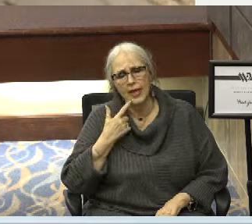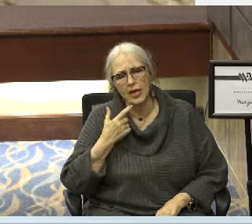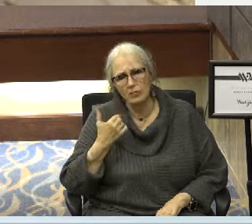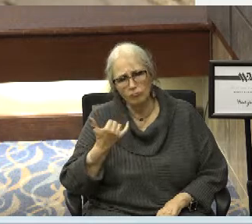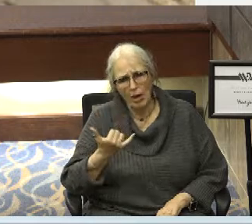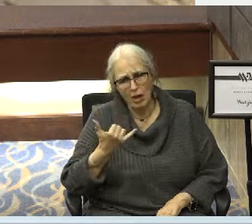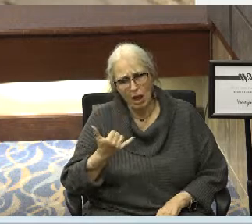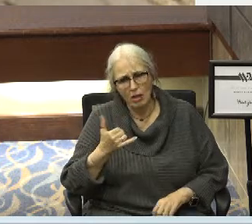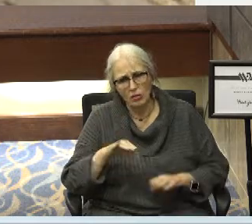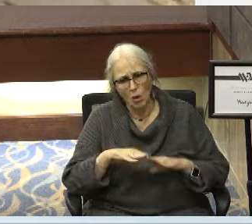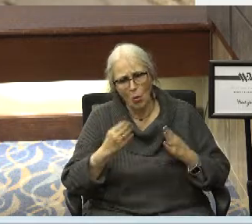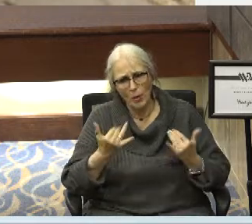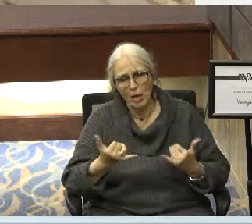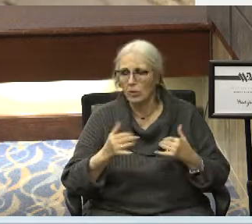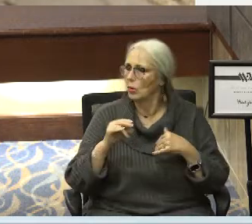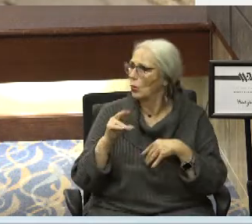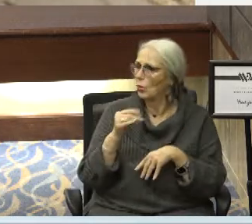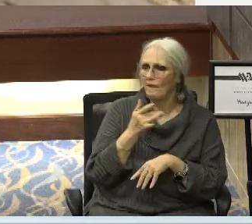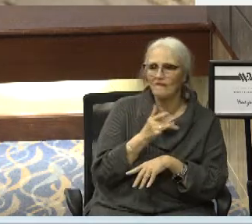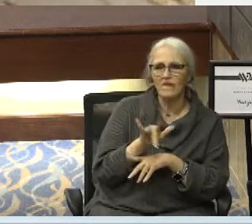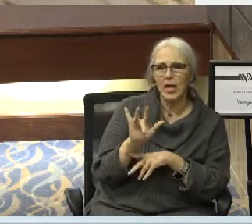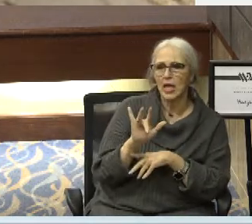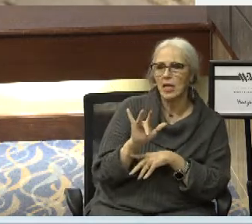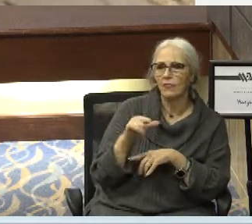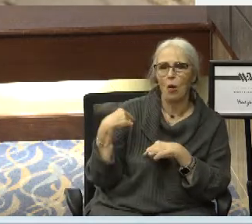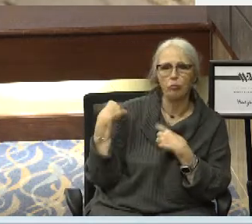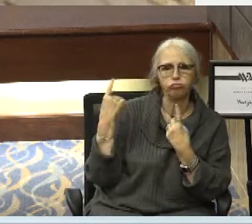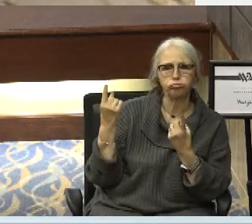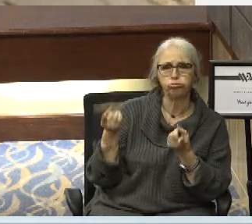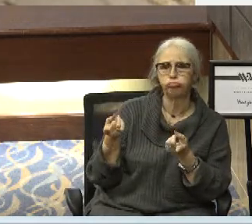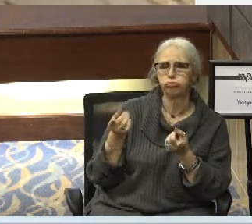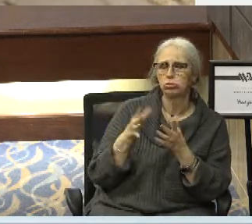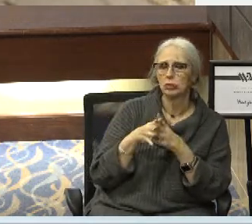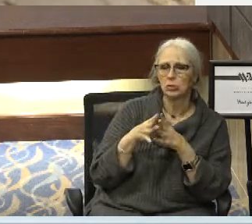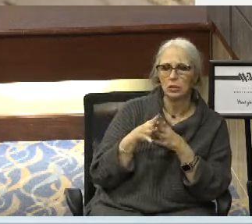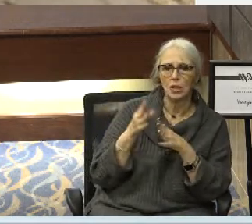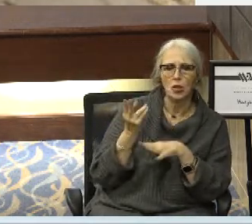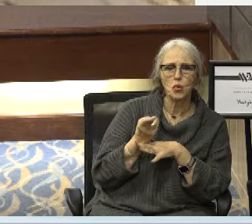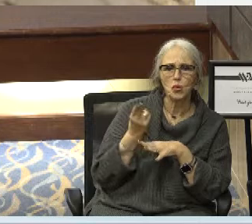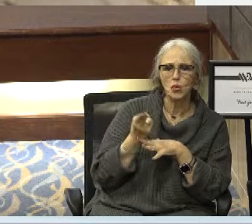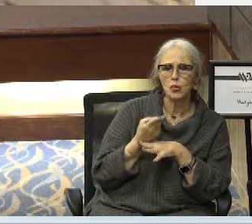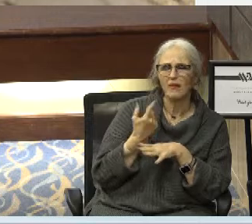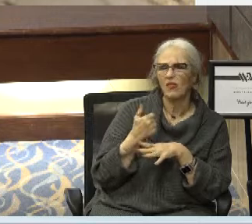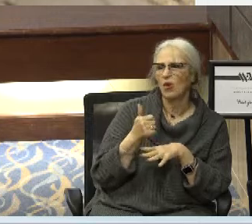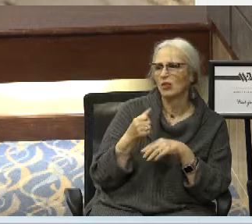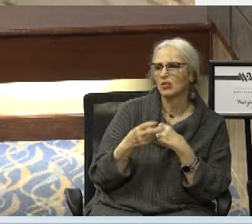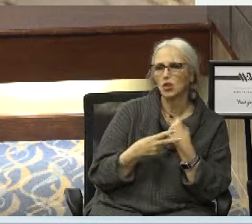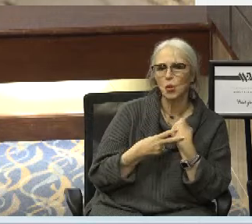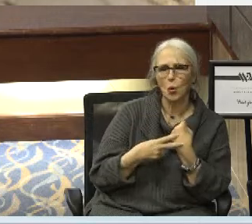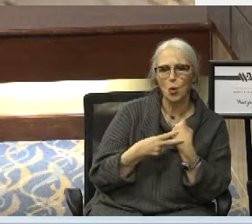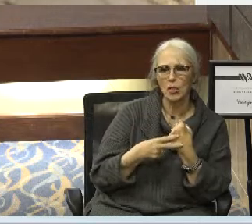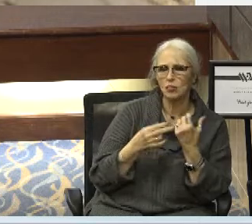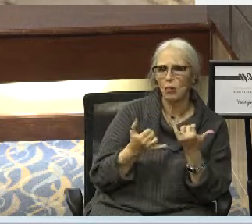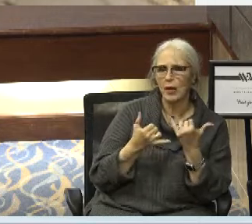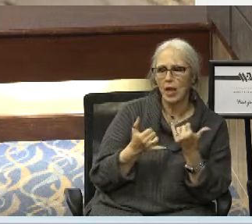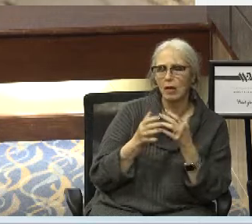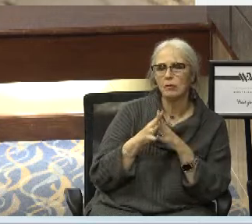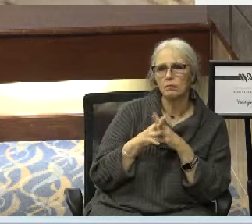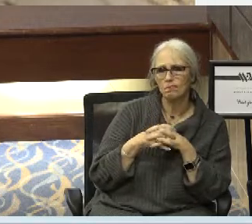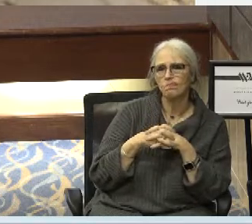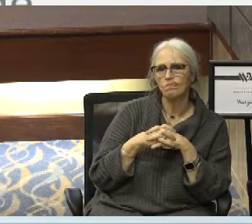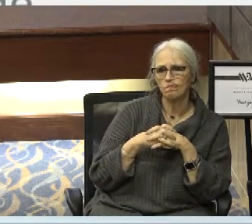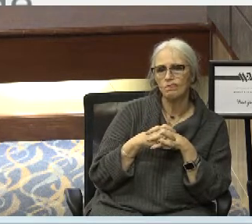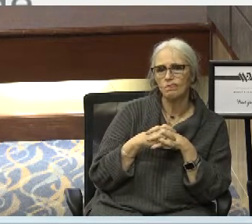it's not It's occupied? been vacant for quite a time. He's just using it for some personal storage right now. Okay.